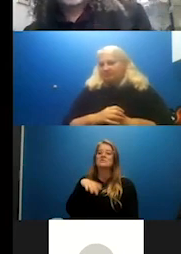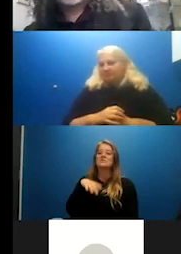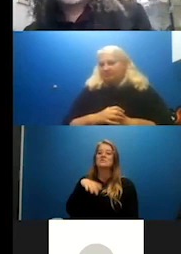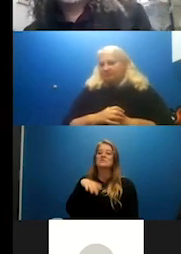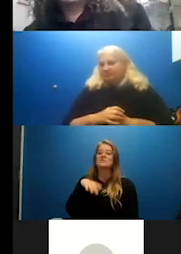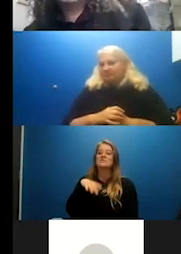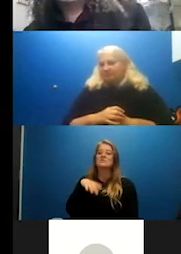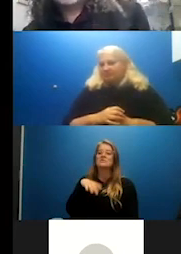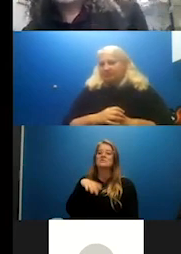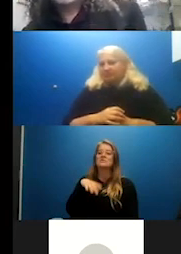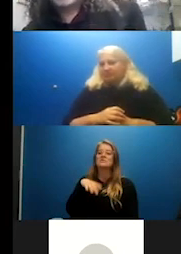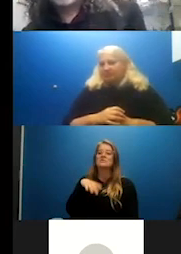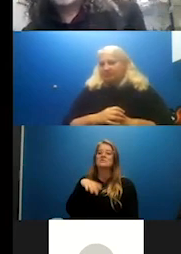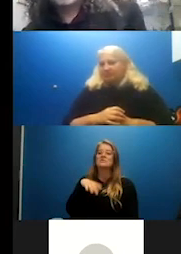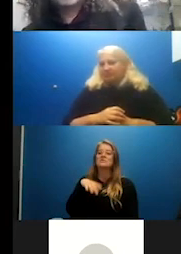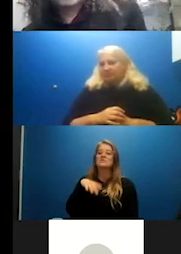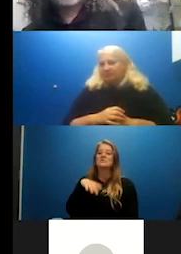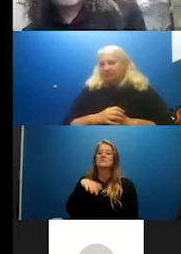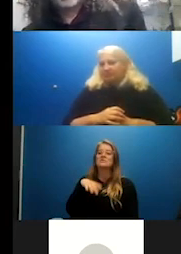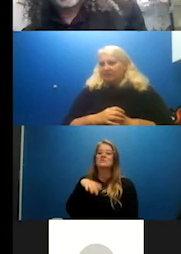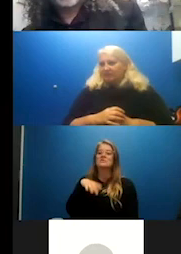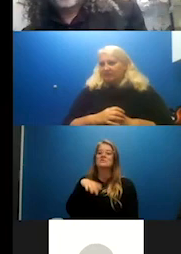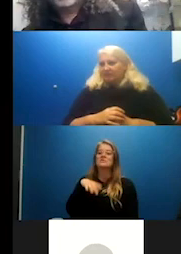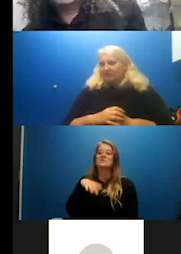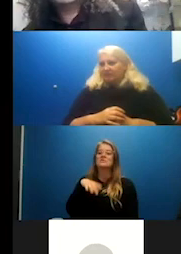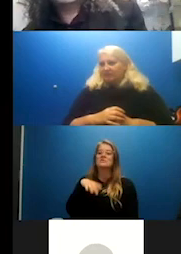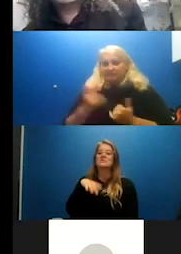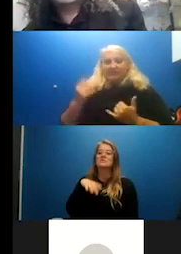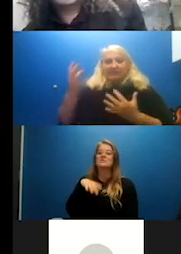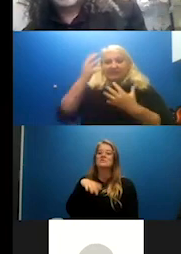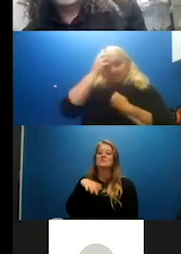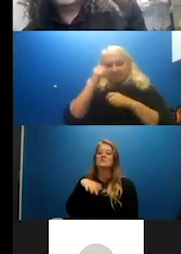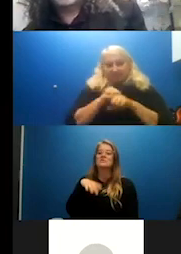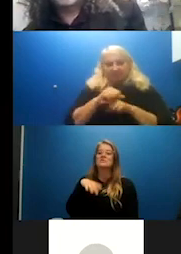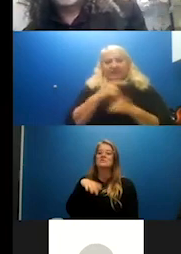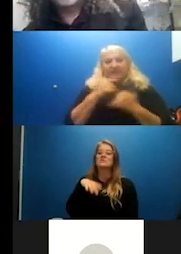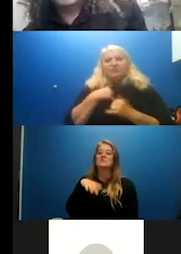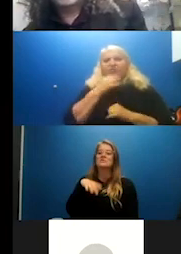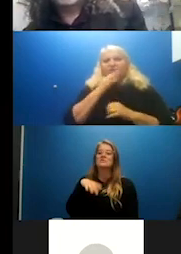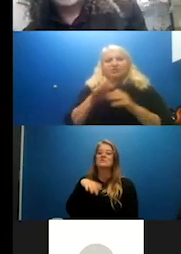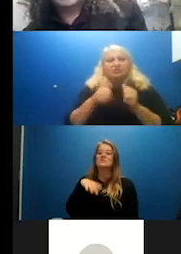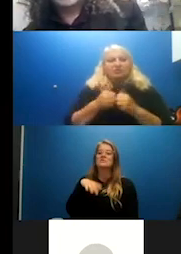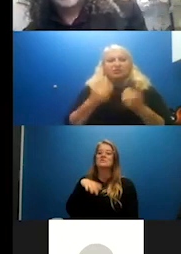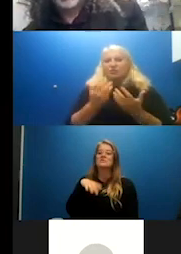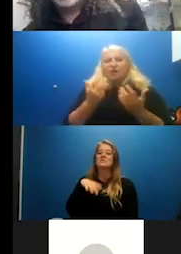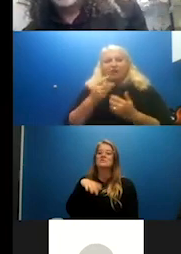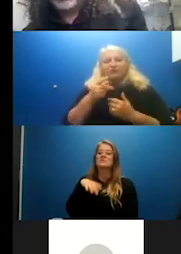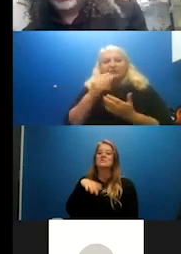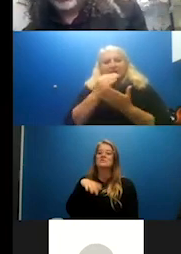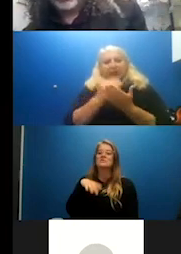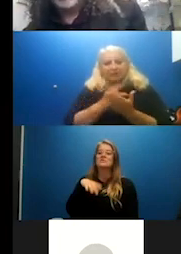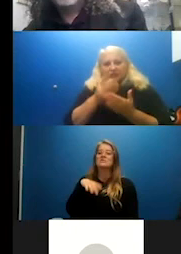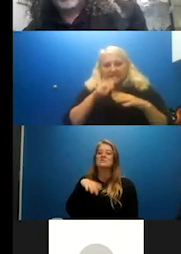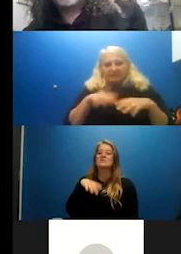So I'm just going to invite you to ask yourself, what are some steps that you'll take to ensure that your approach is and